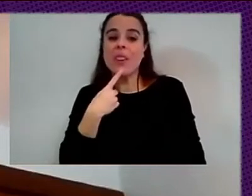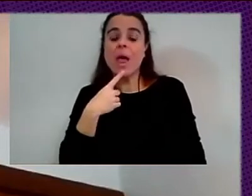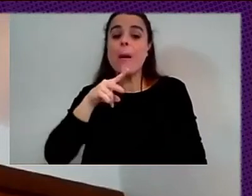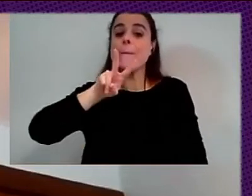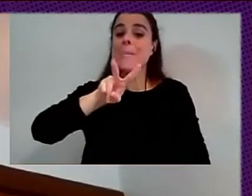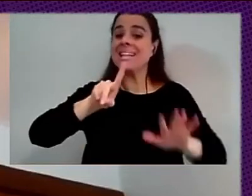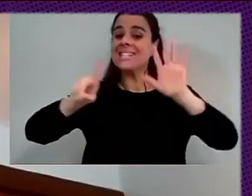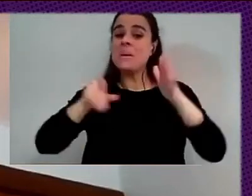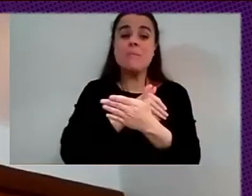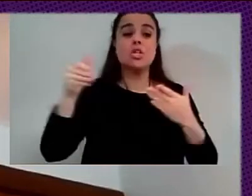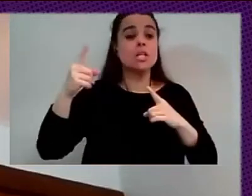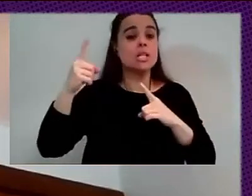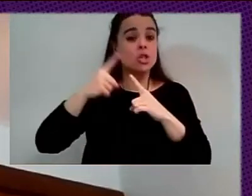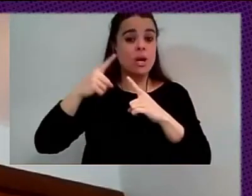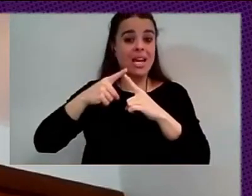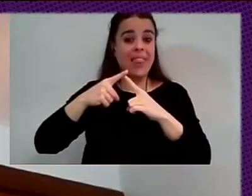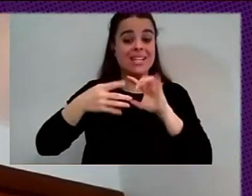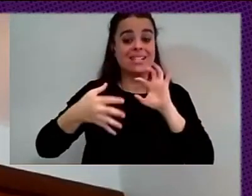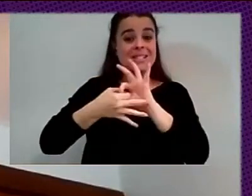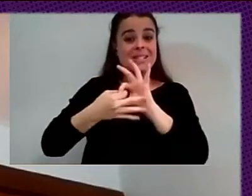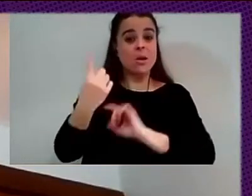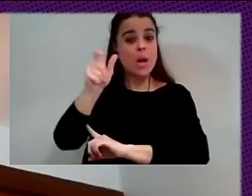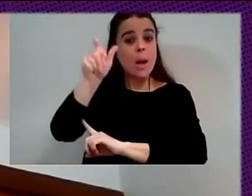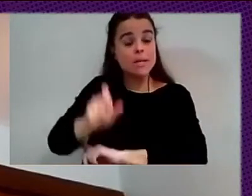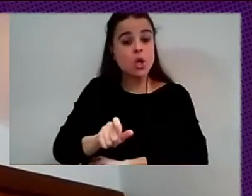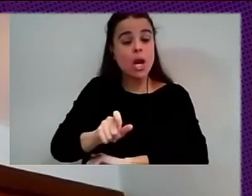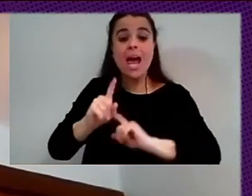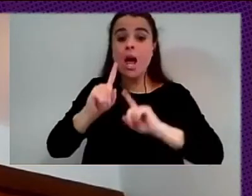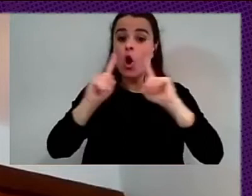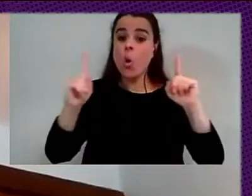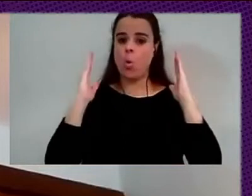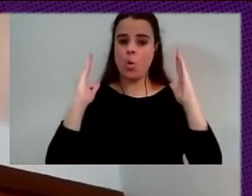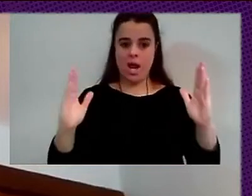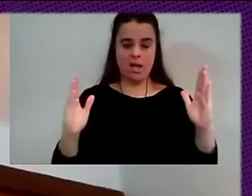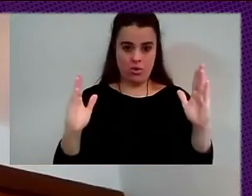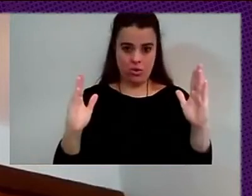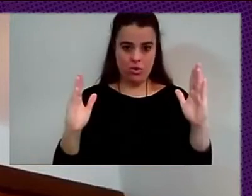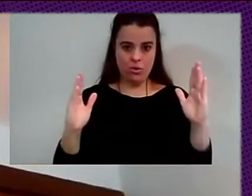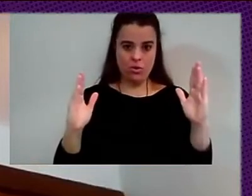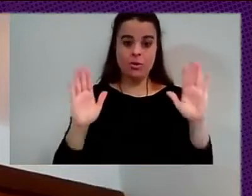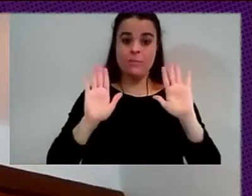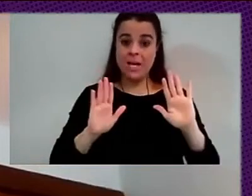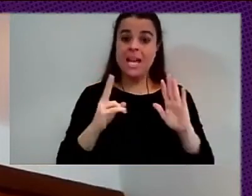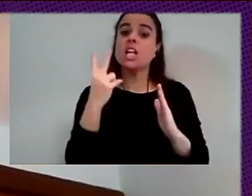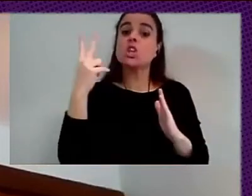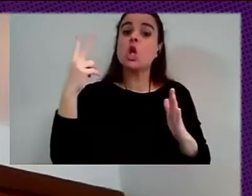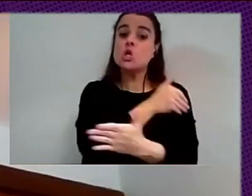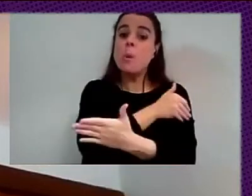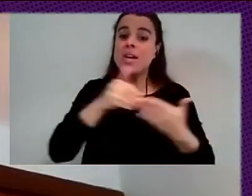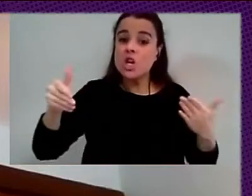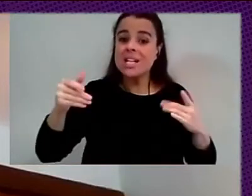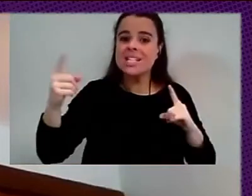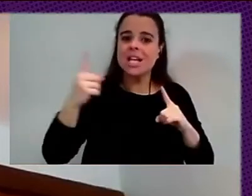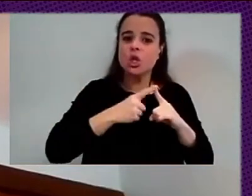Low-income countries are about 2 tons per person per year. It's believed in other literature, I've seen it be about,